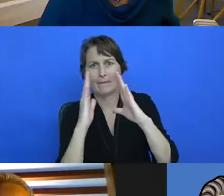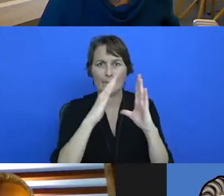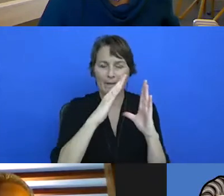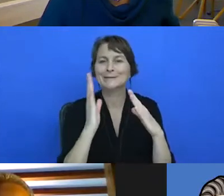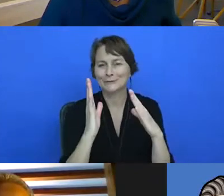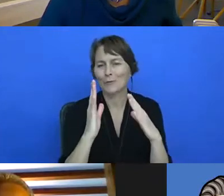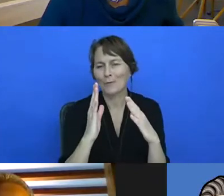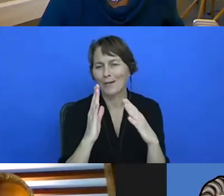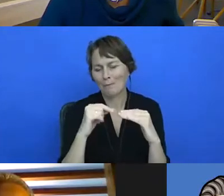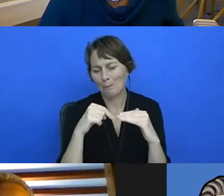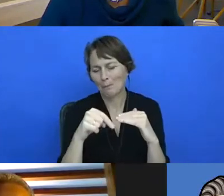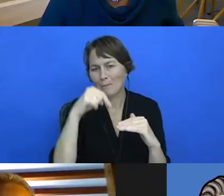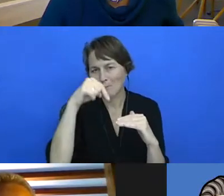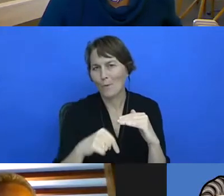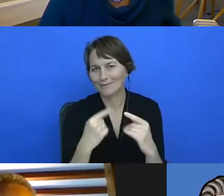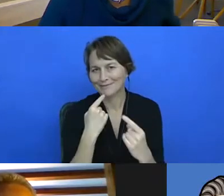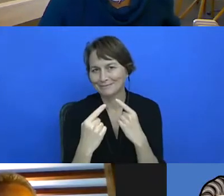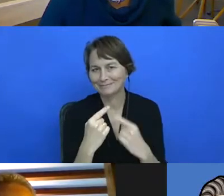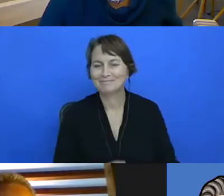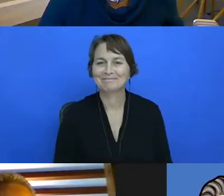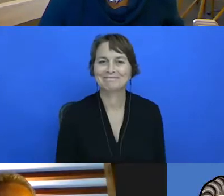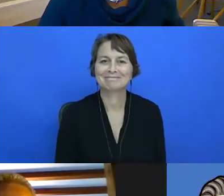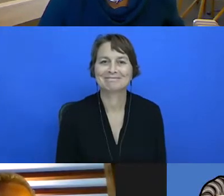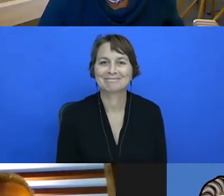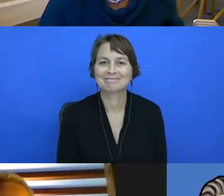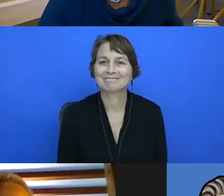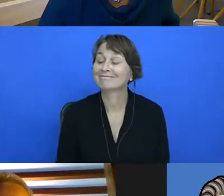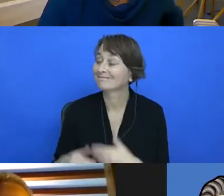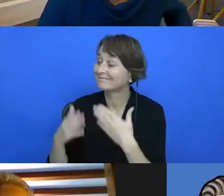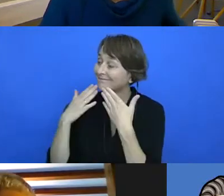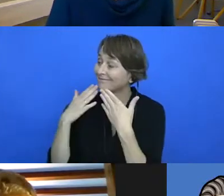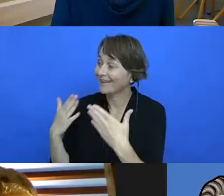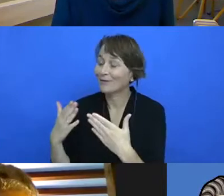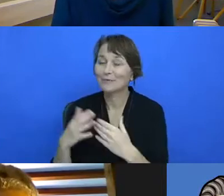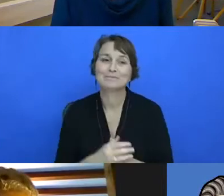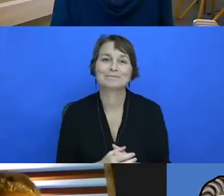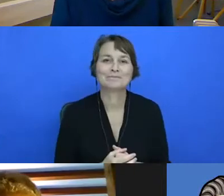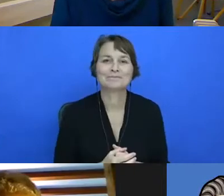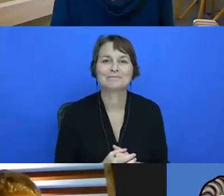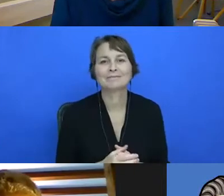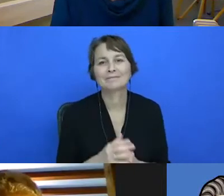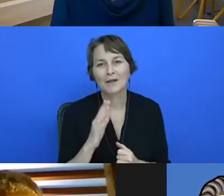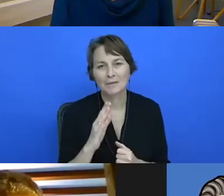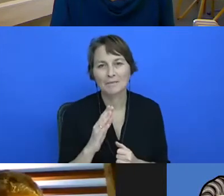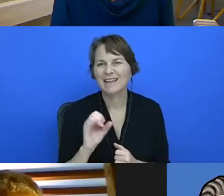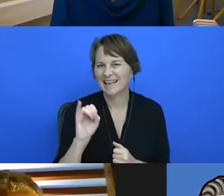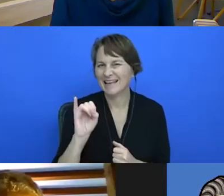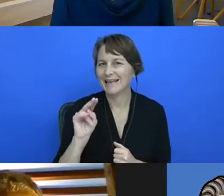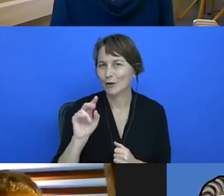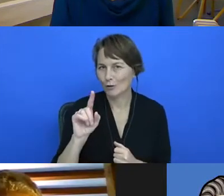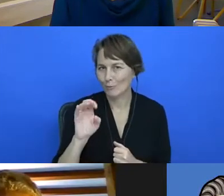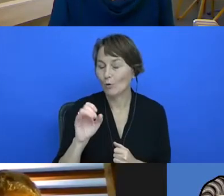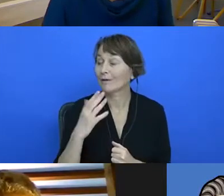that in just a moment. Thank you, Susan. And I just have to say, thank you, Susan, for taking this